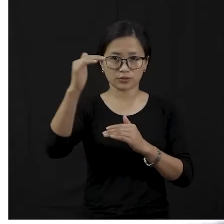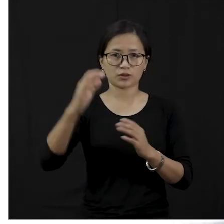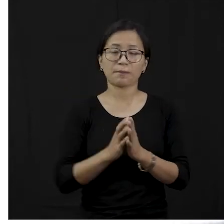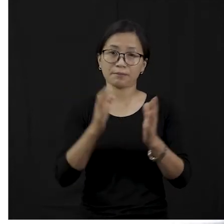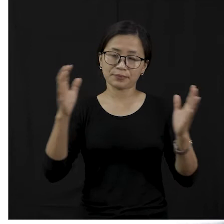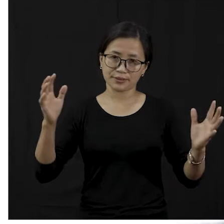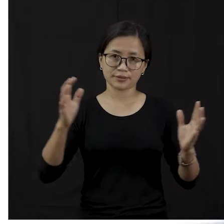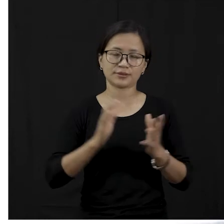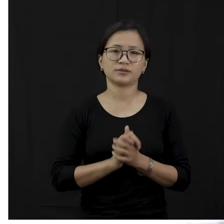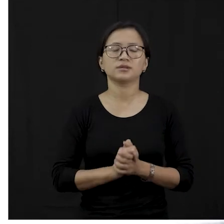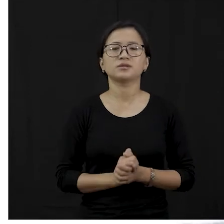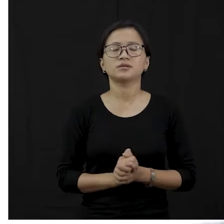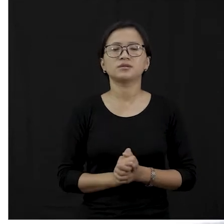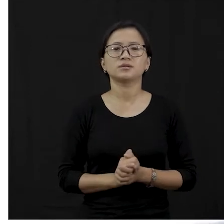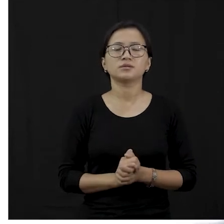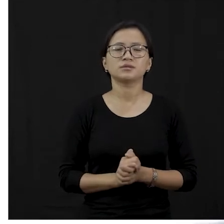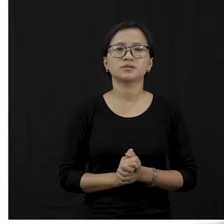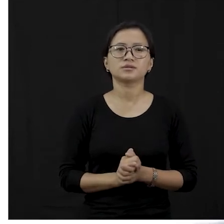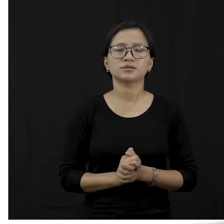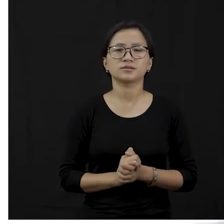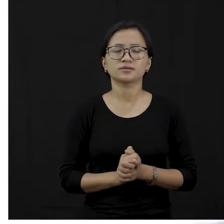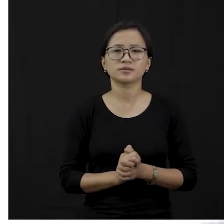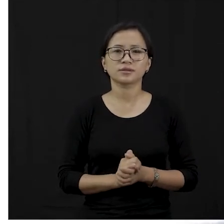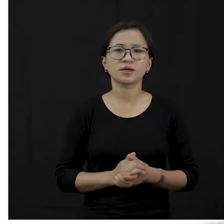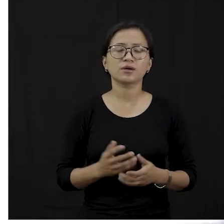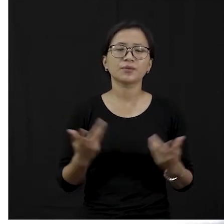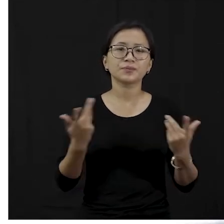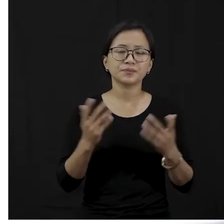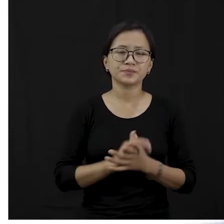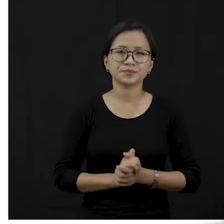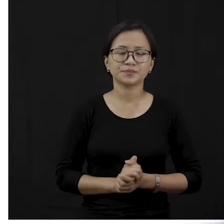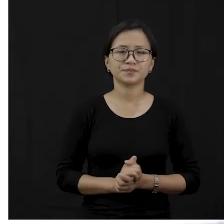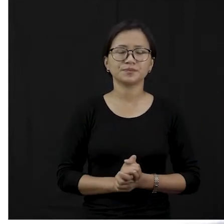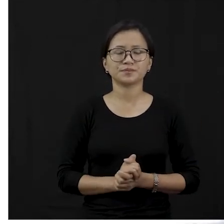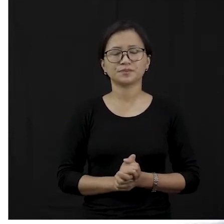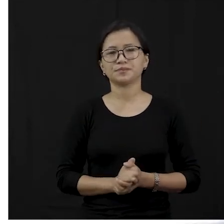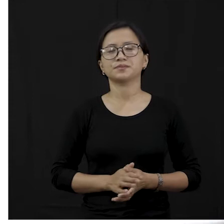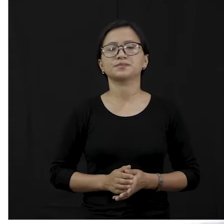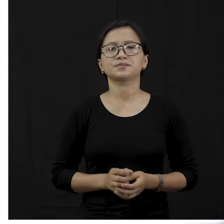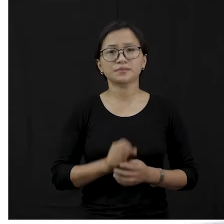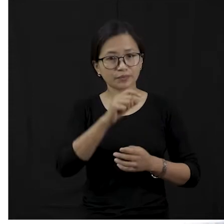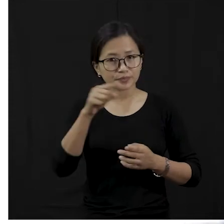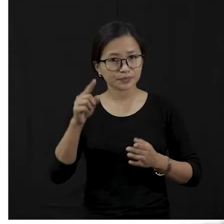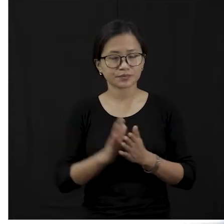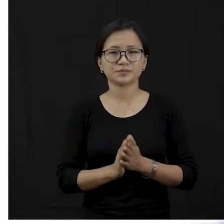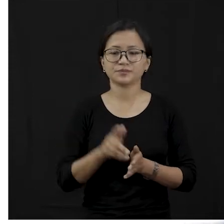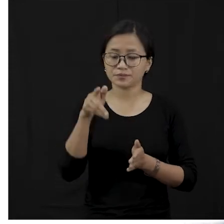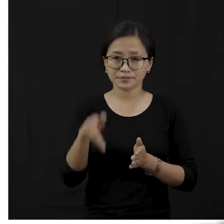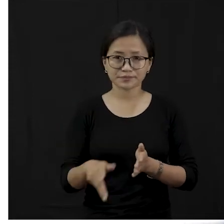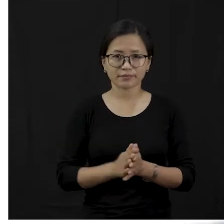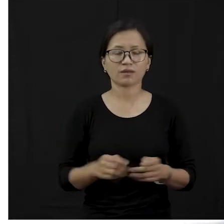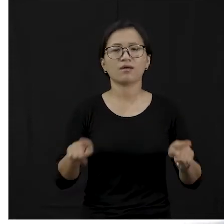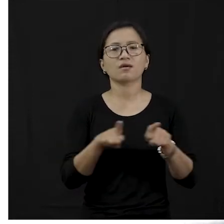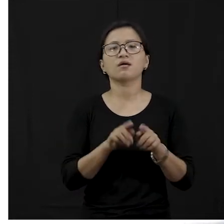A number line is a straight line where the numbers are marked on it